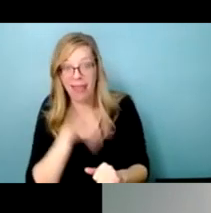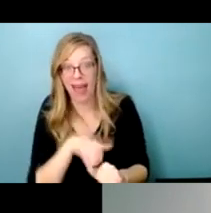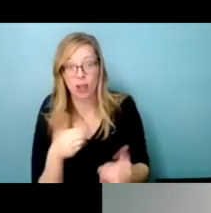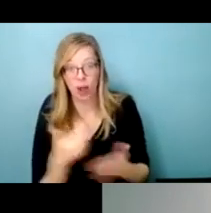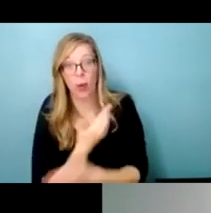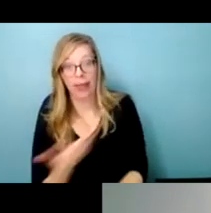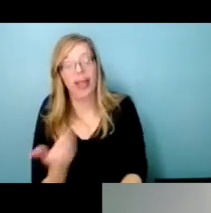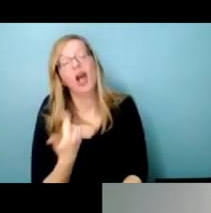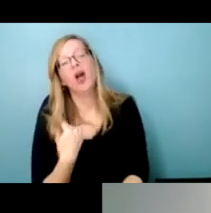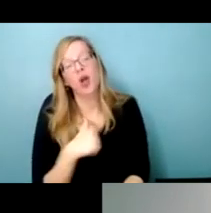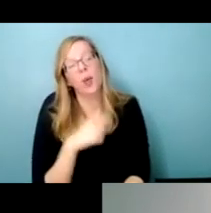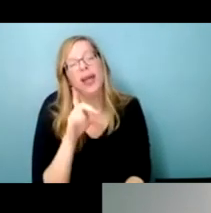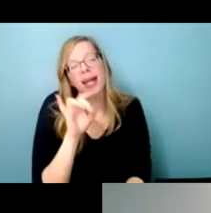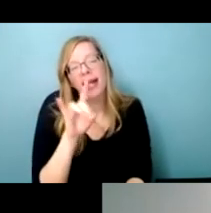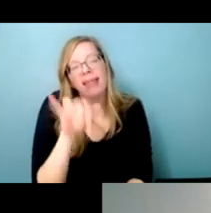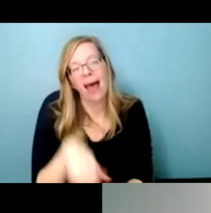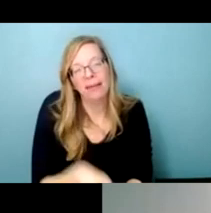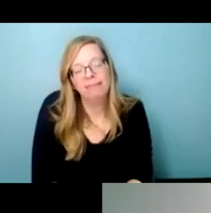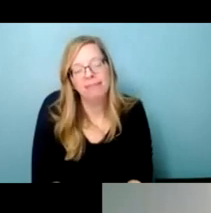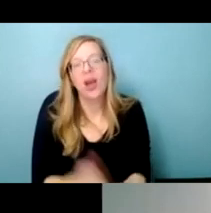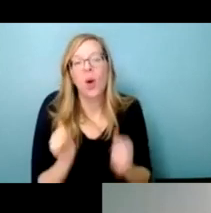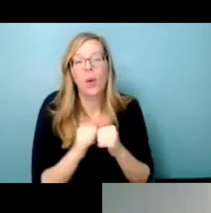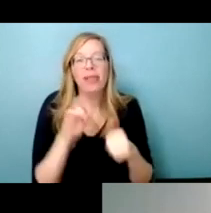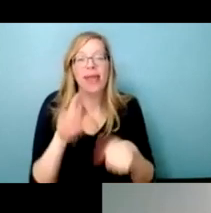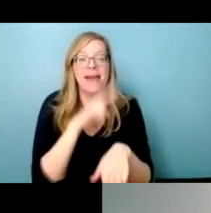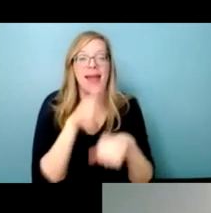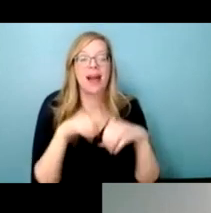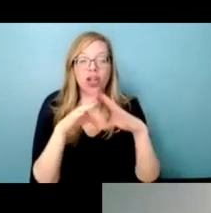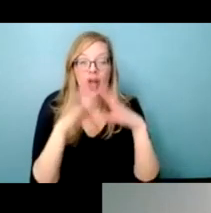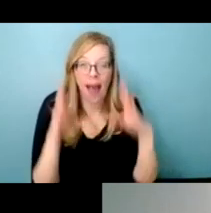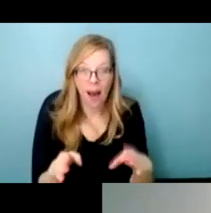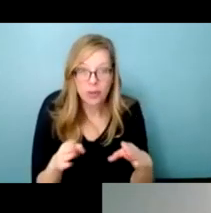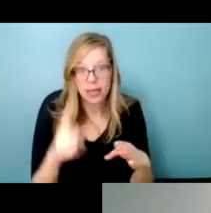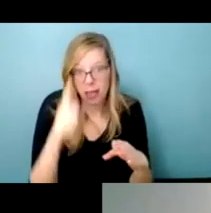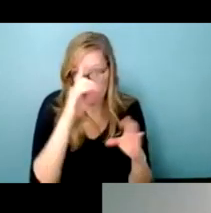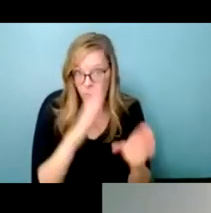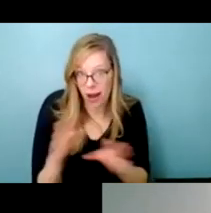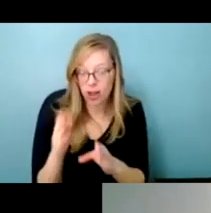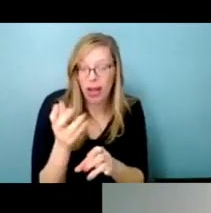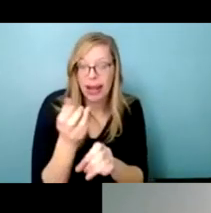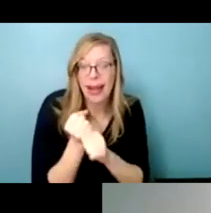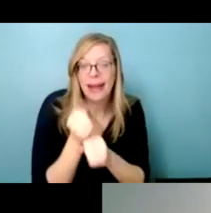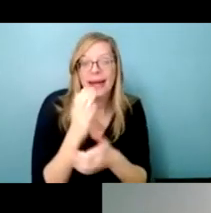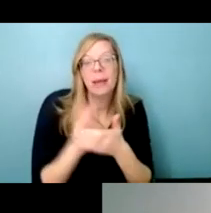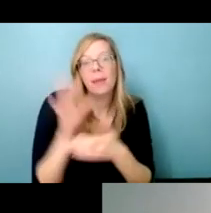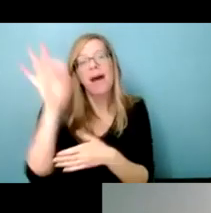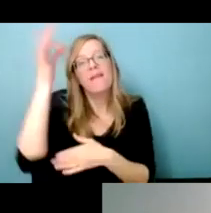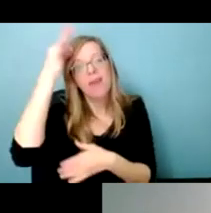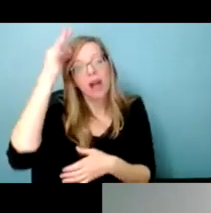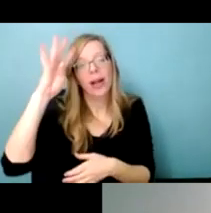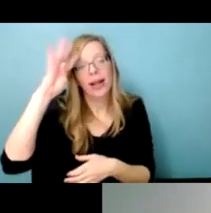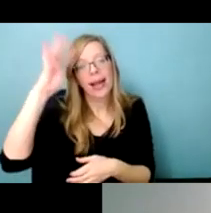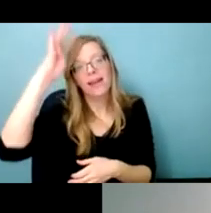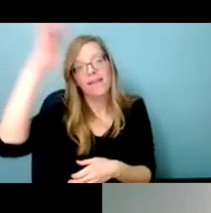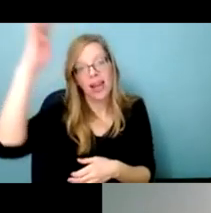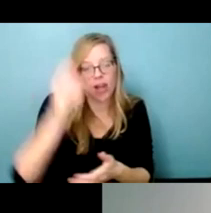just did that with the National Housing Strategy, getting some federal innovation dollars. Now, here's a funny thing.